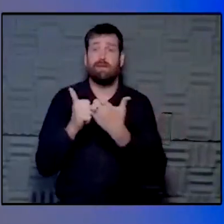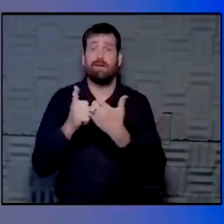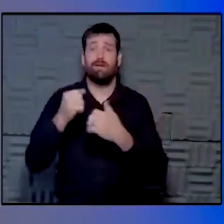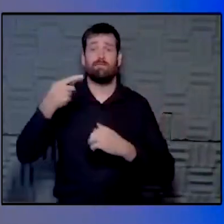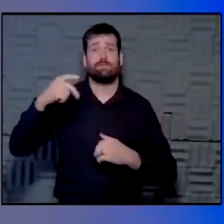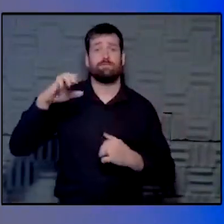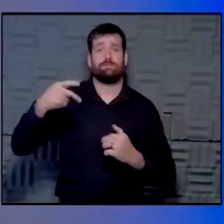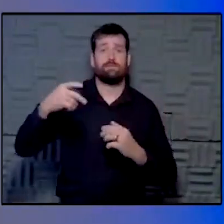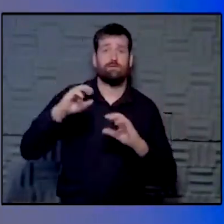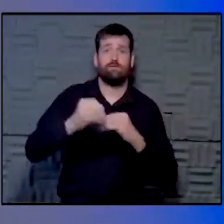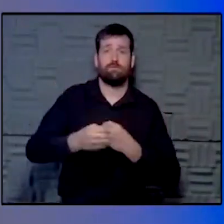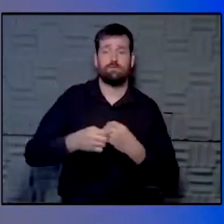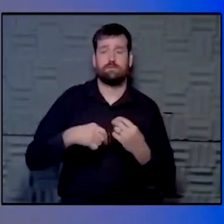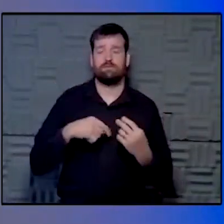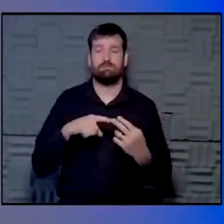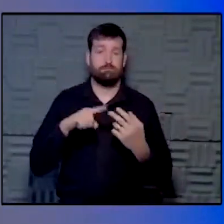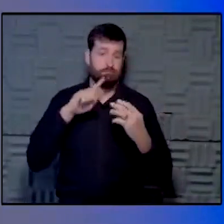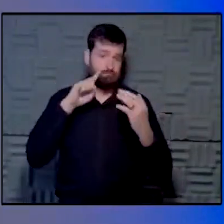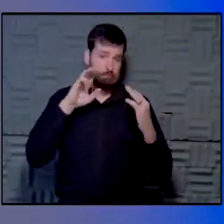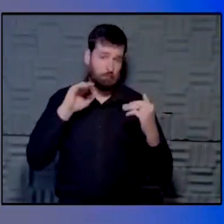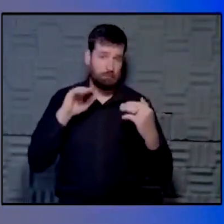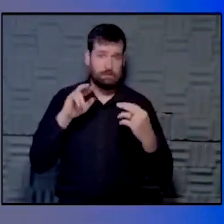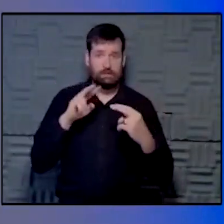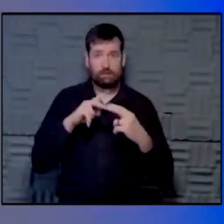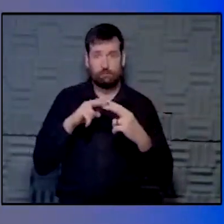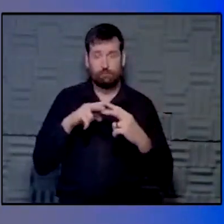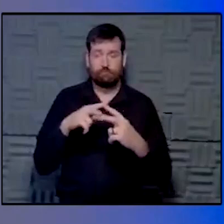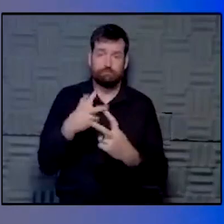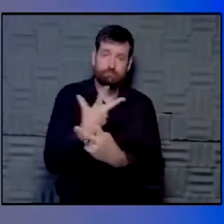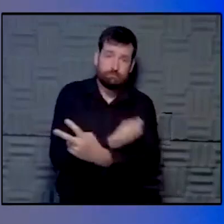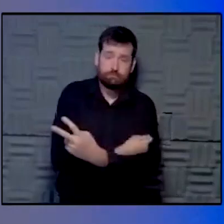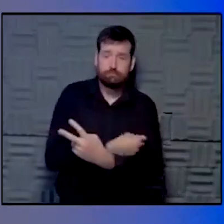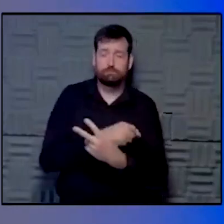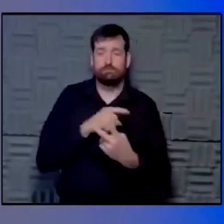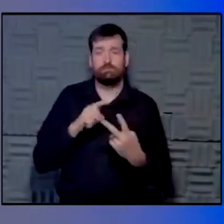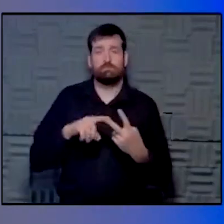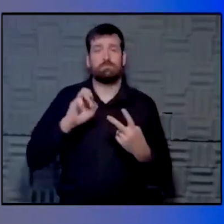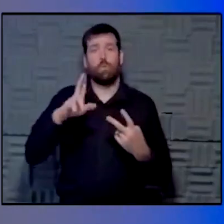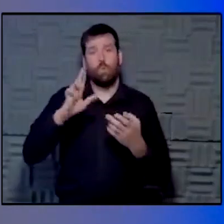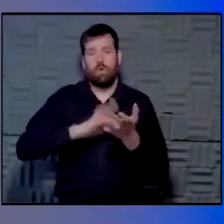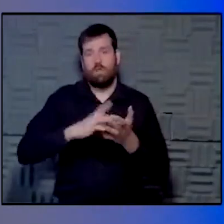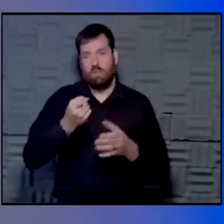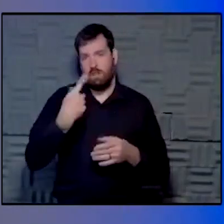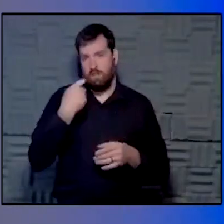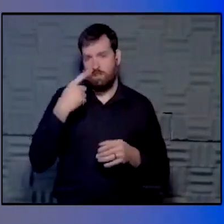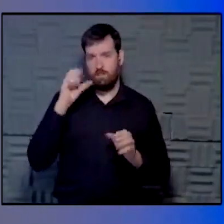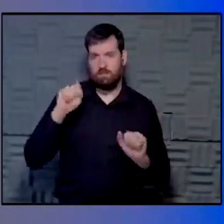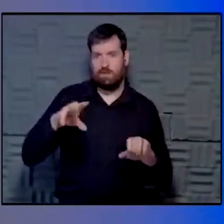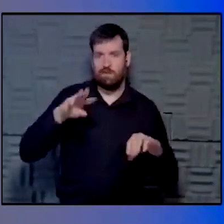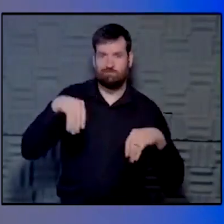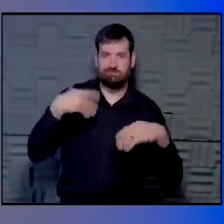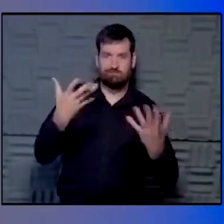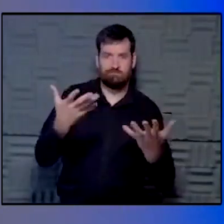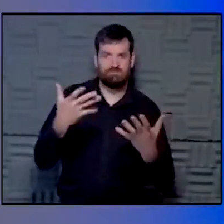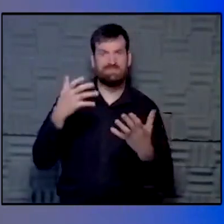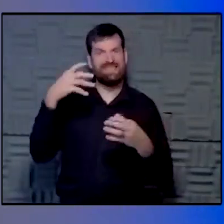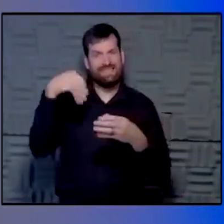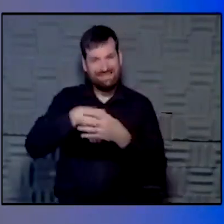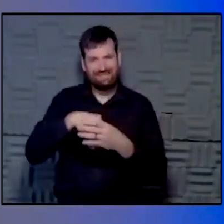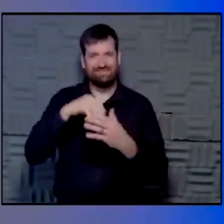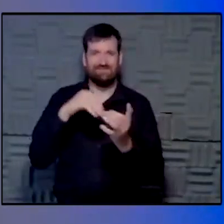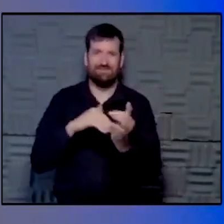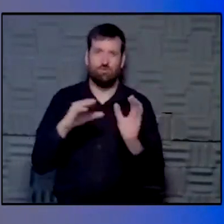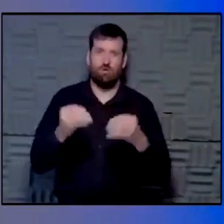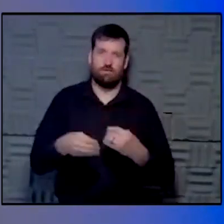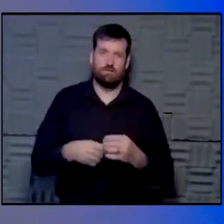physician's office, and hopefully that will either be an injection or an oral medication that can be delivered in that primary